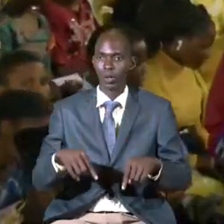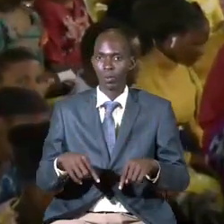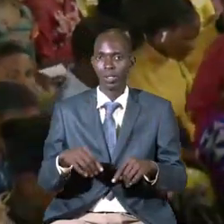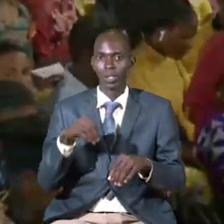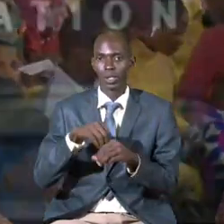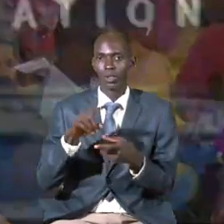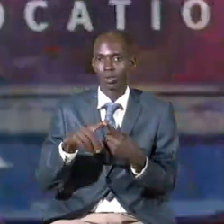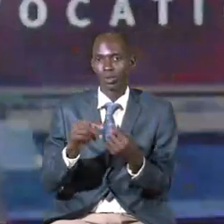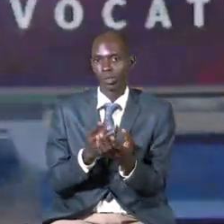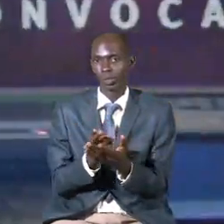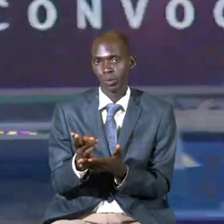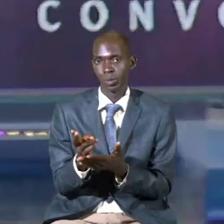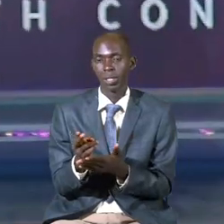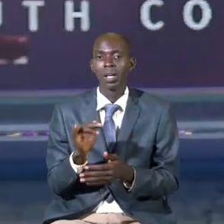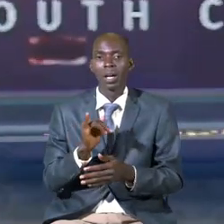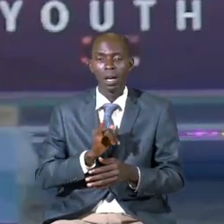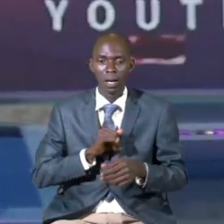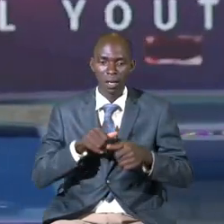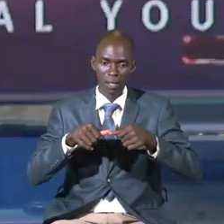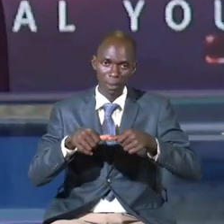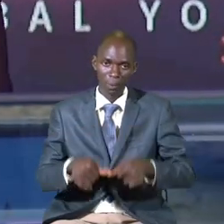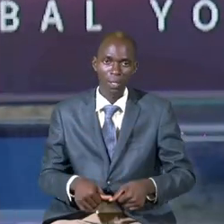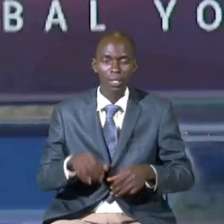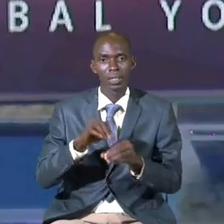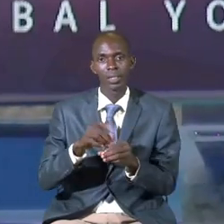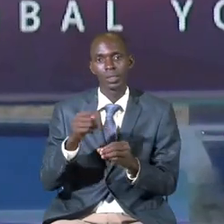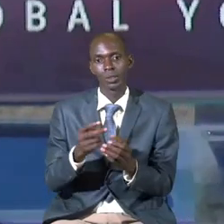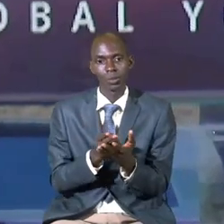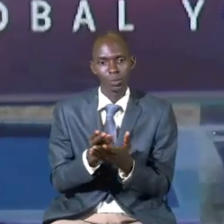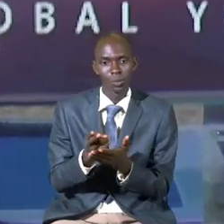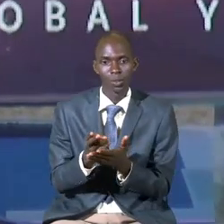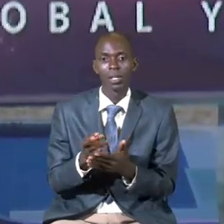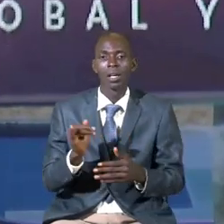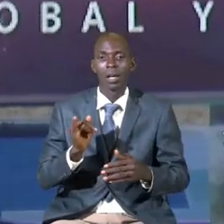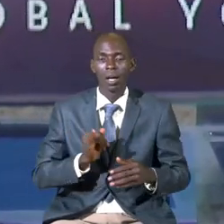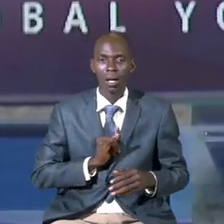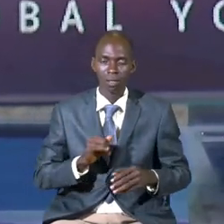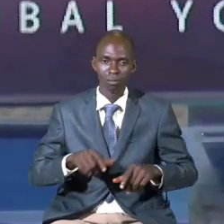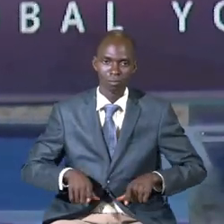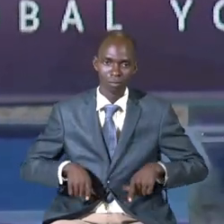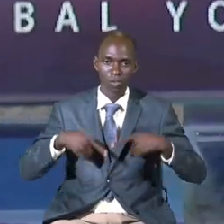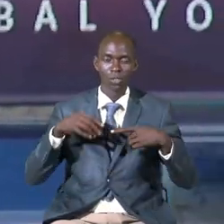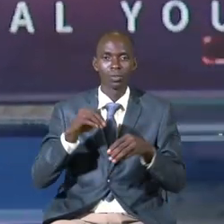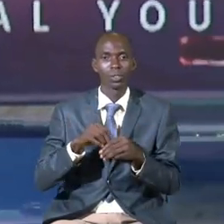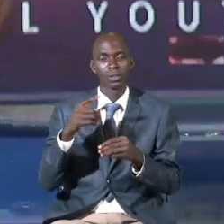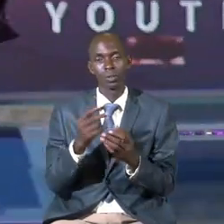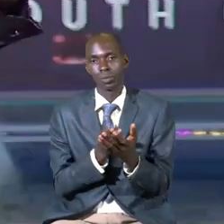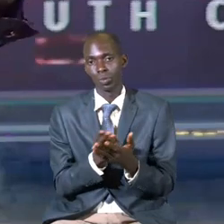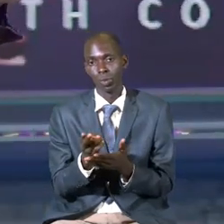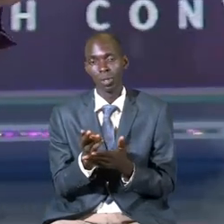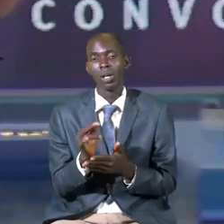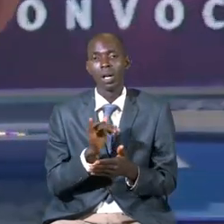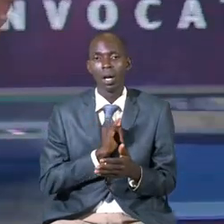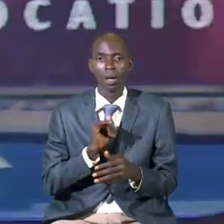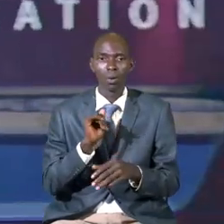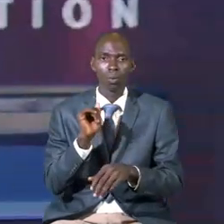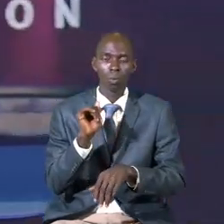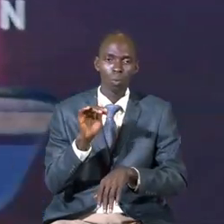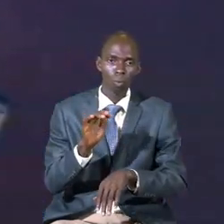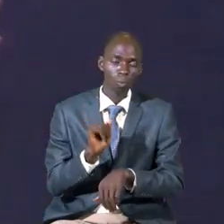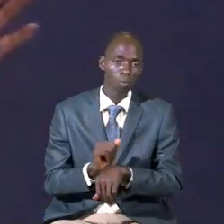truth i abide in the truth i dwell in the truth i walk in the